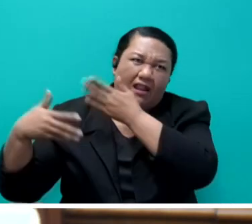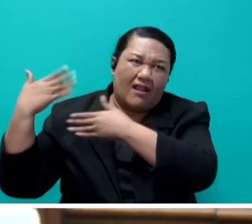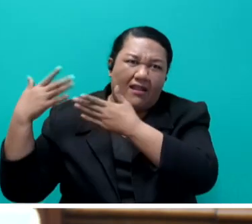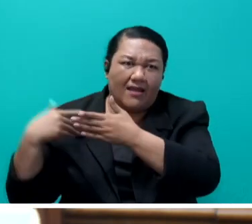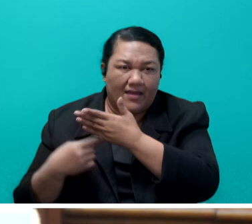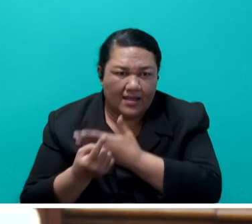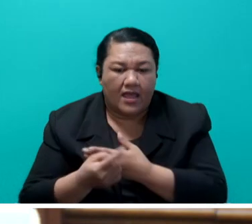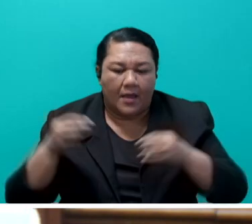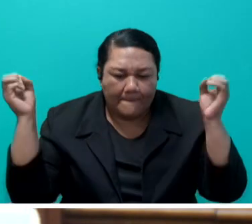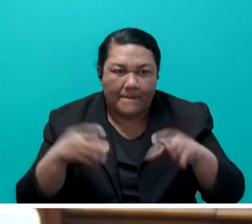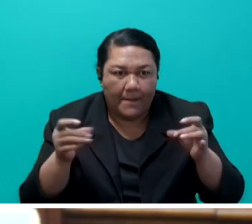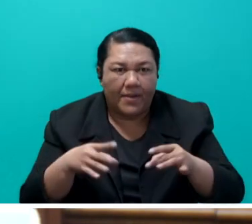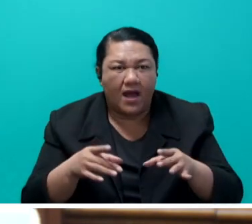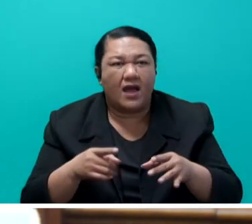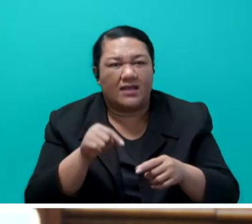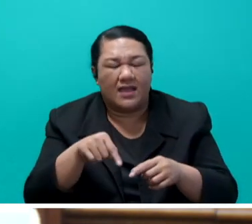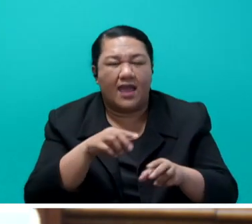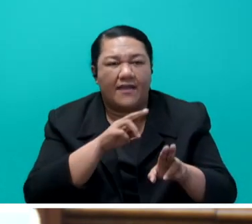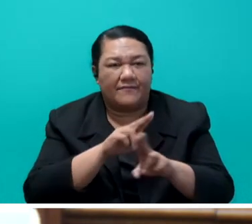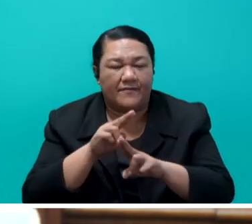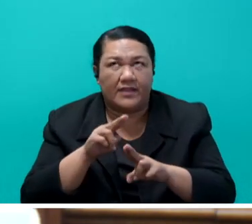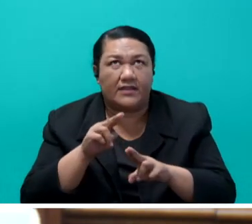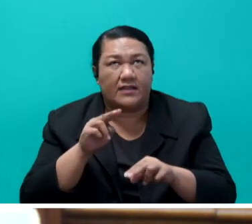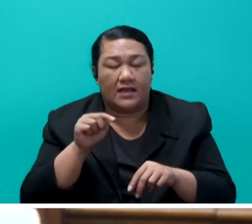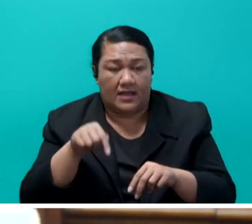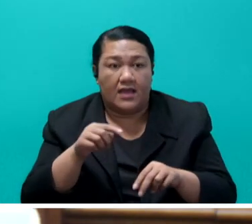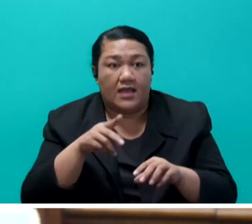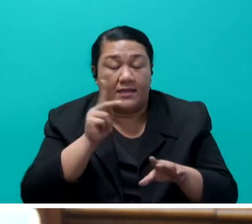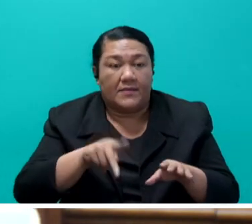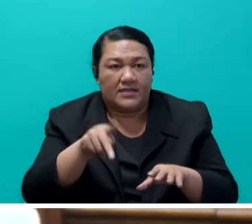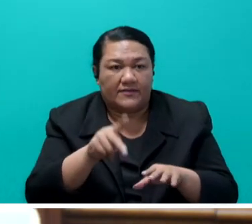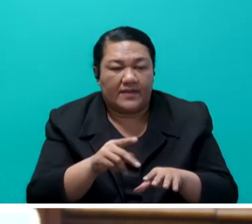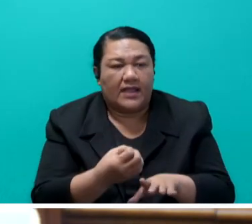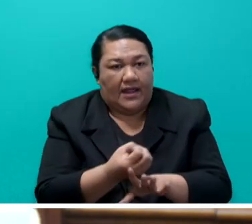that continue to affect our communities today.